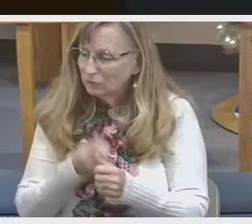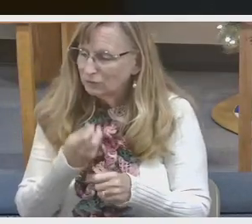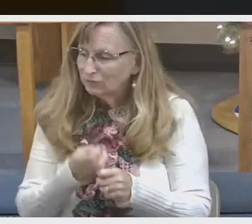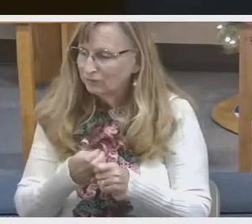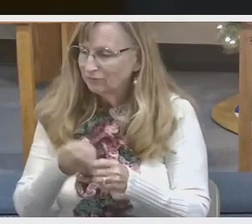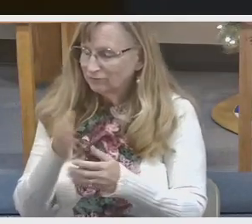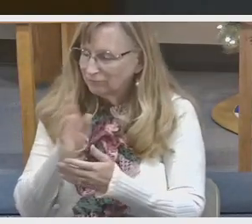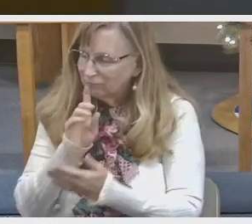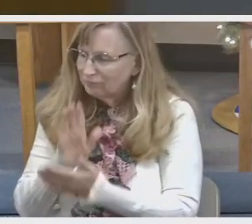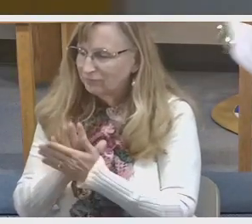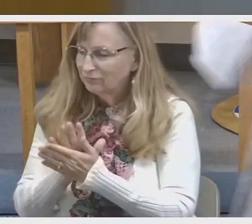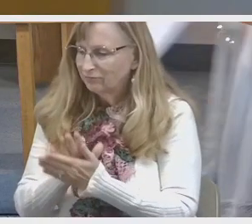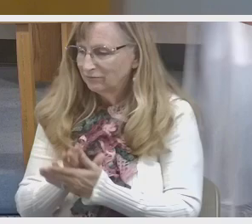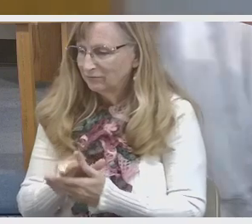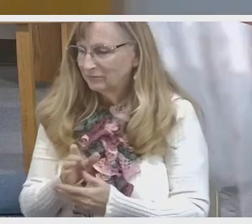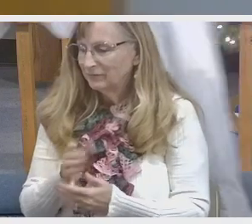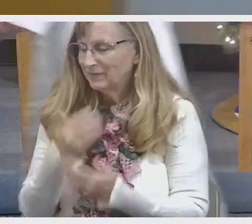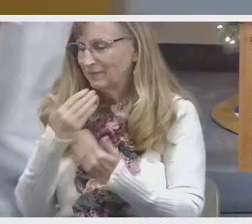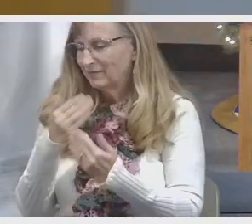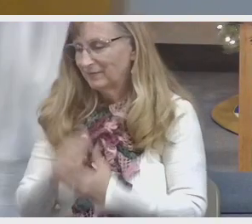God.